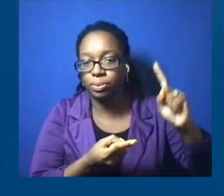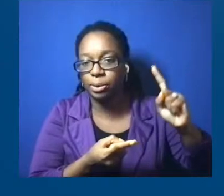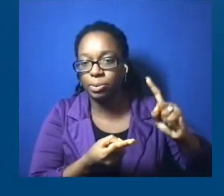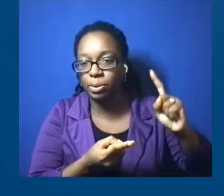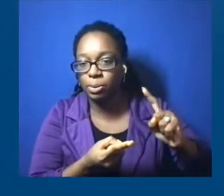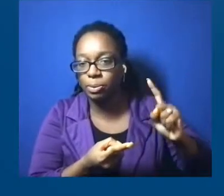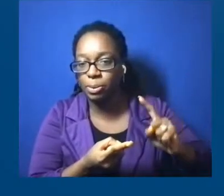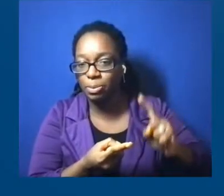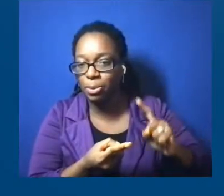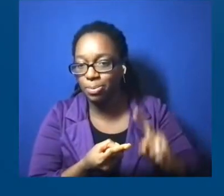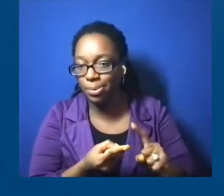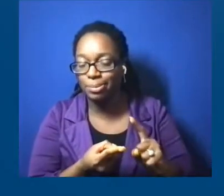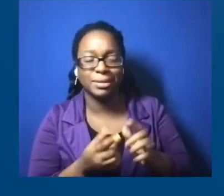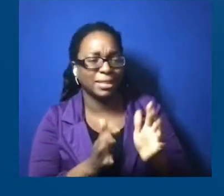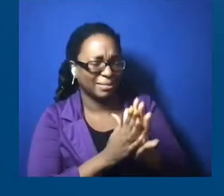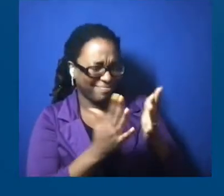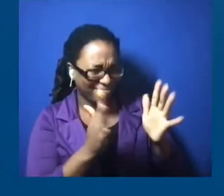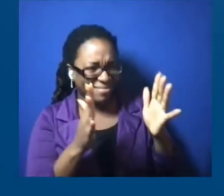Folks,